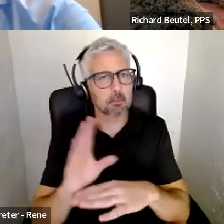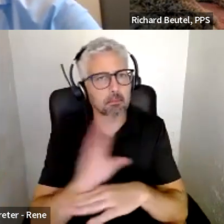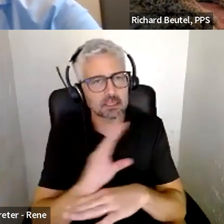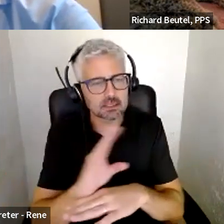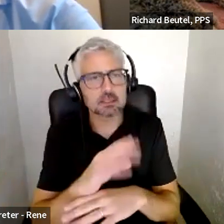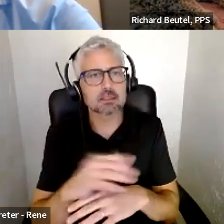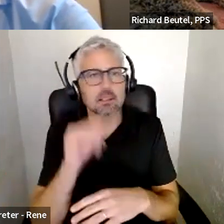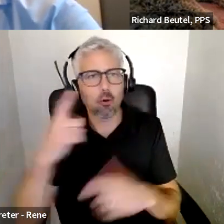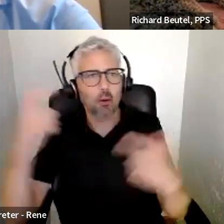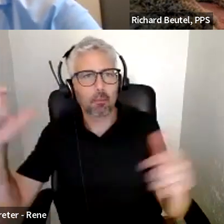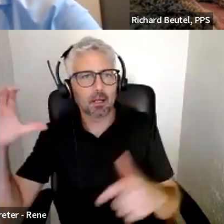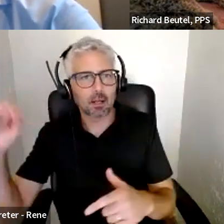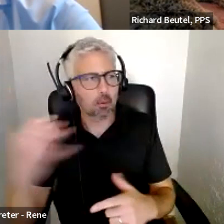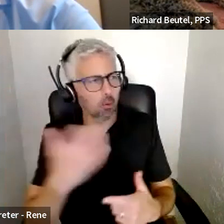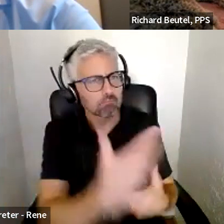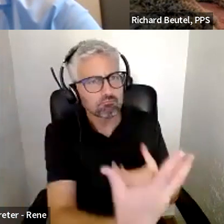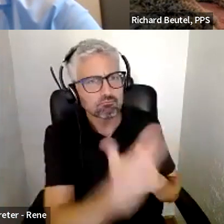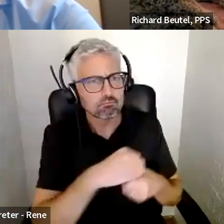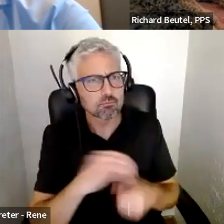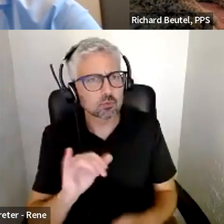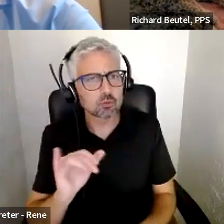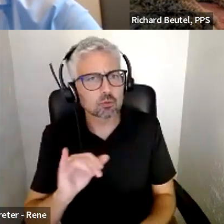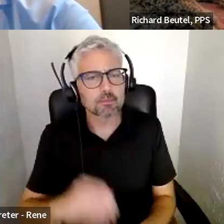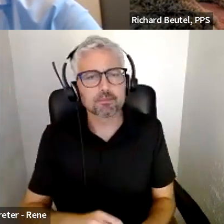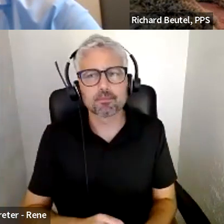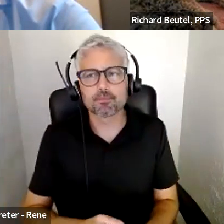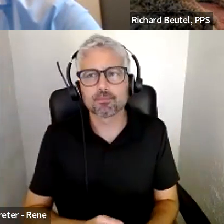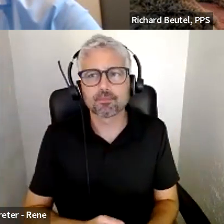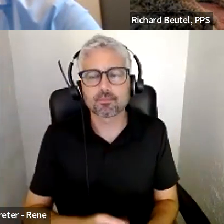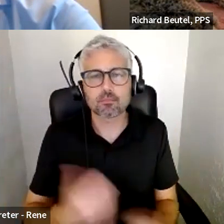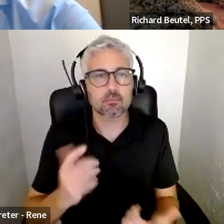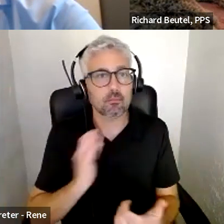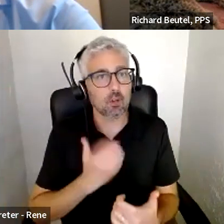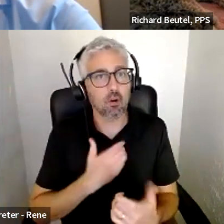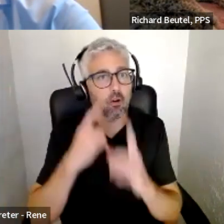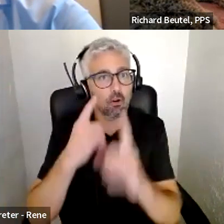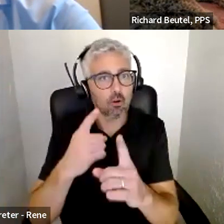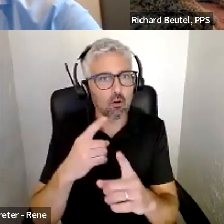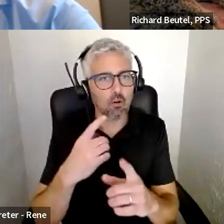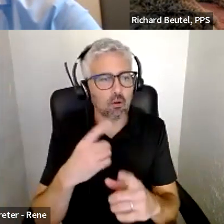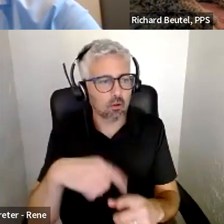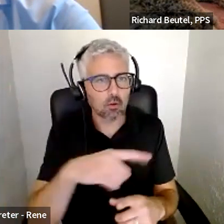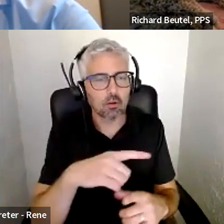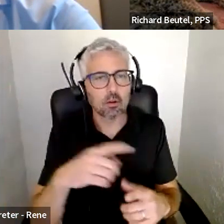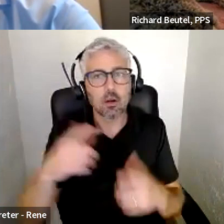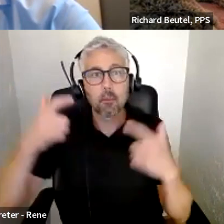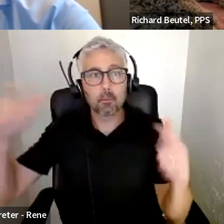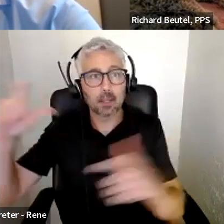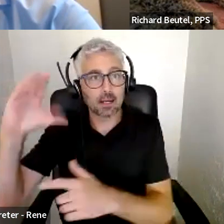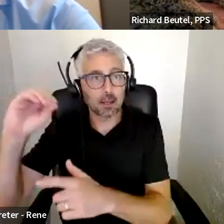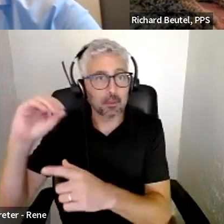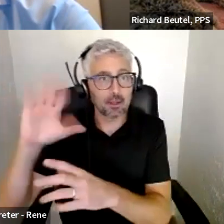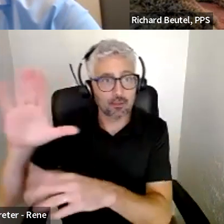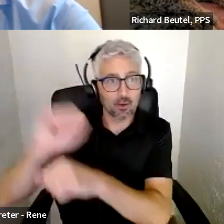them along for the ride. Part of what we're trying to do is leverage the work of these bigger organizations